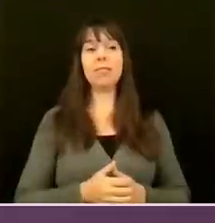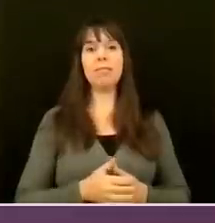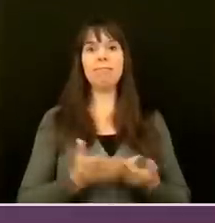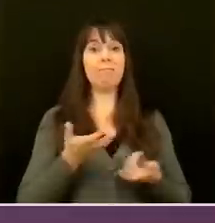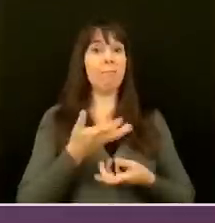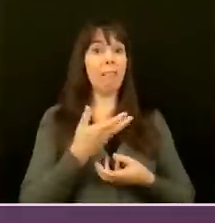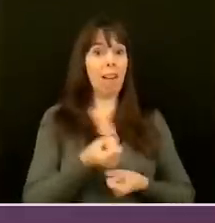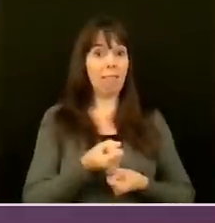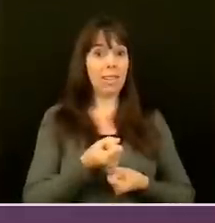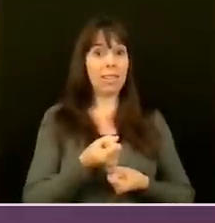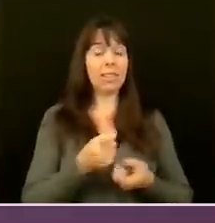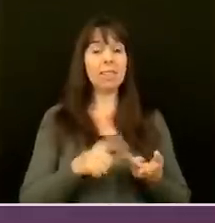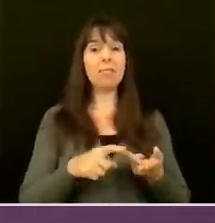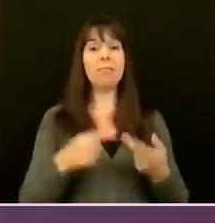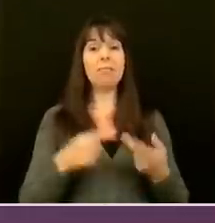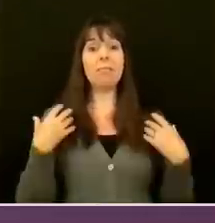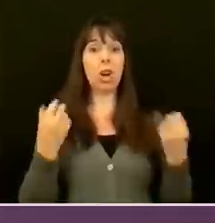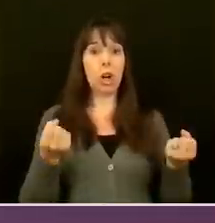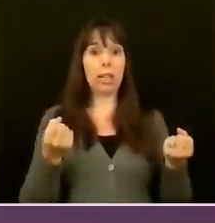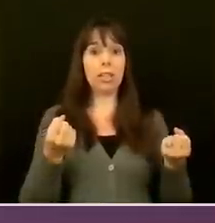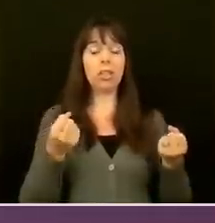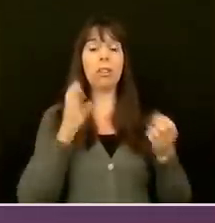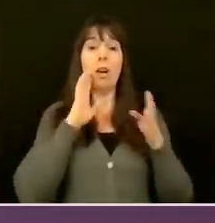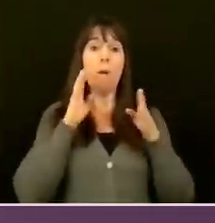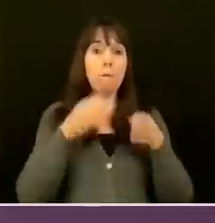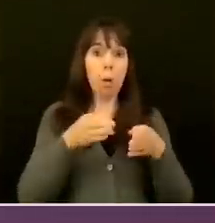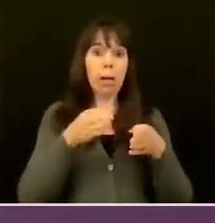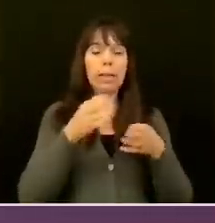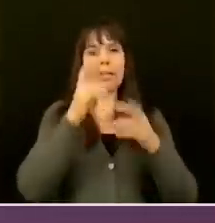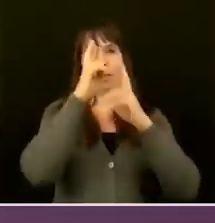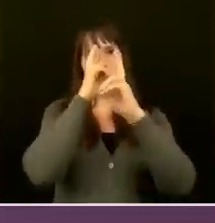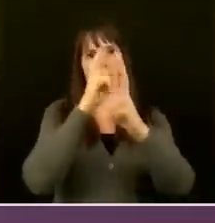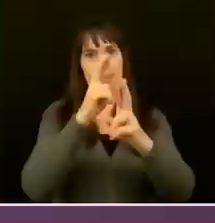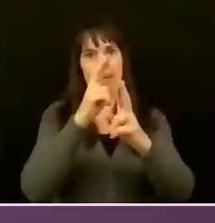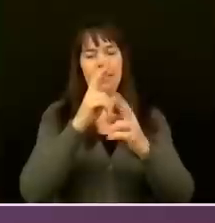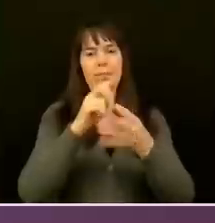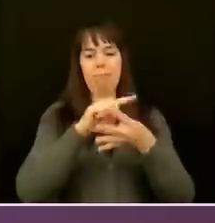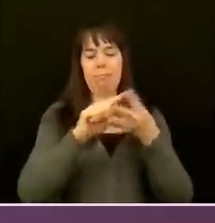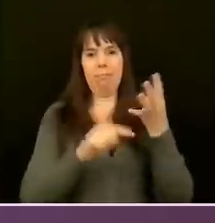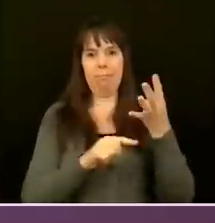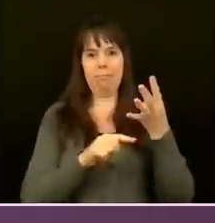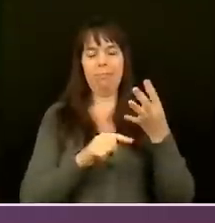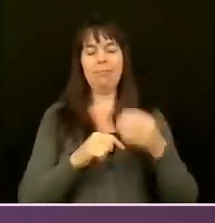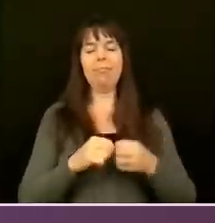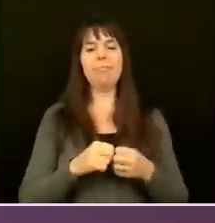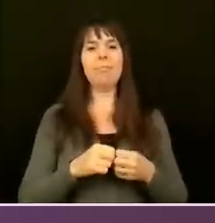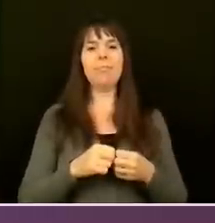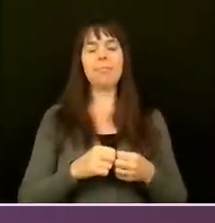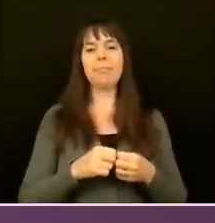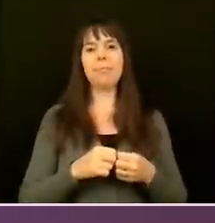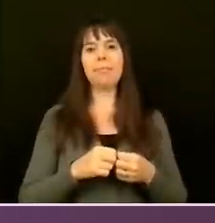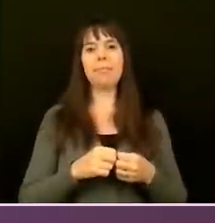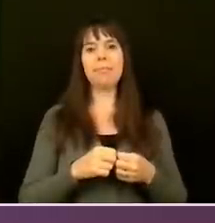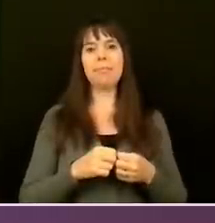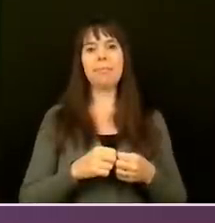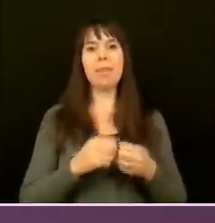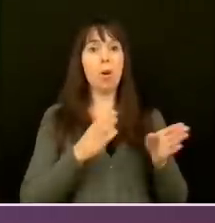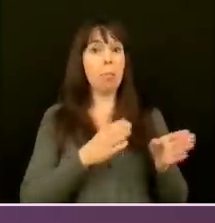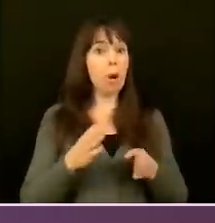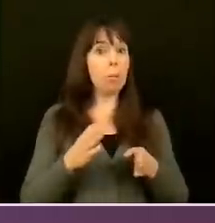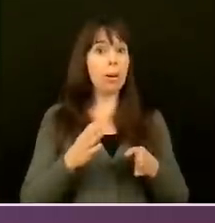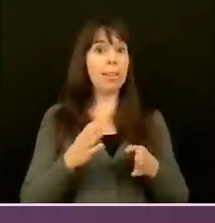Confidence, courage, focus, respect. Confidence, courage, focus, and respect. The